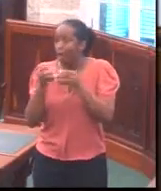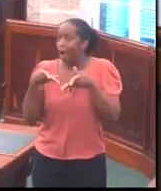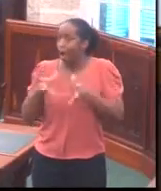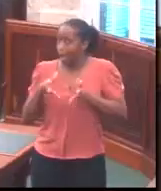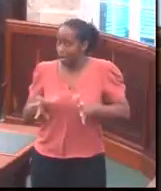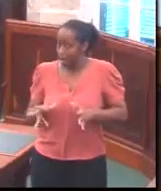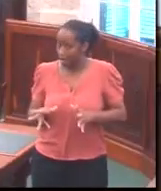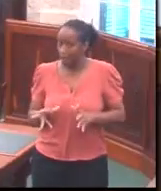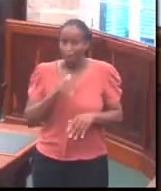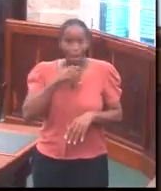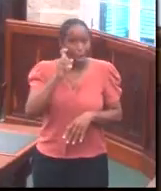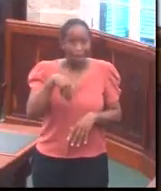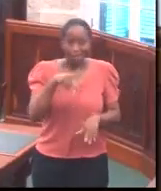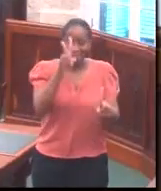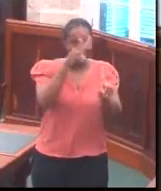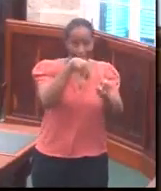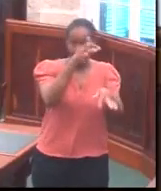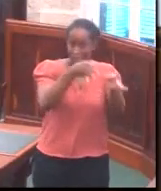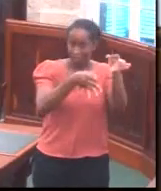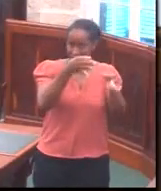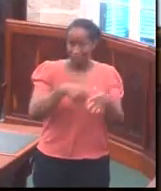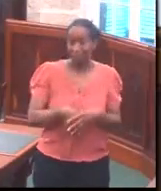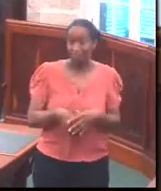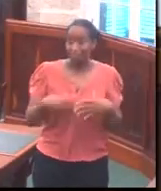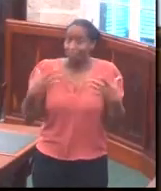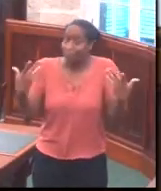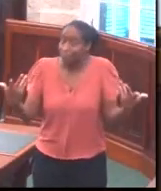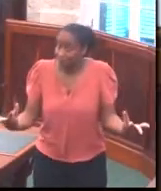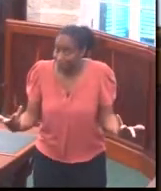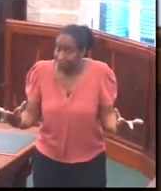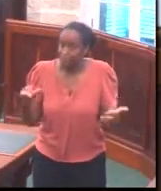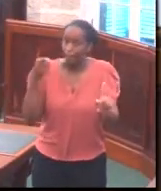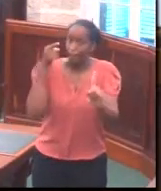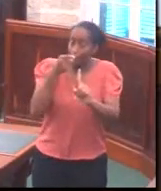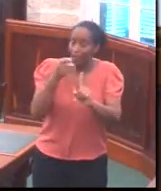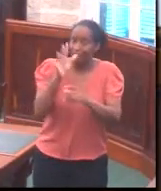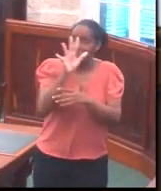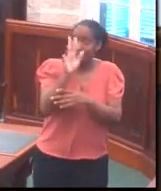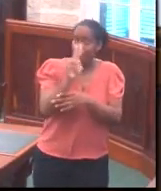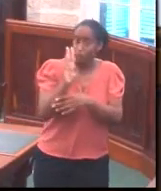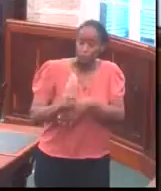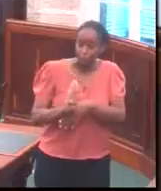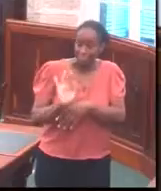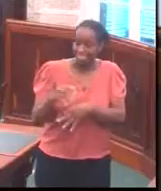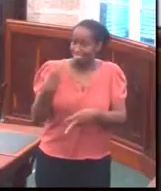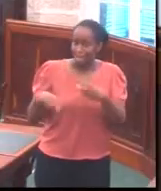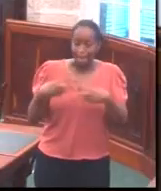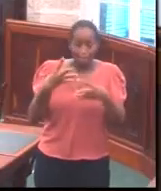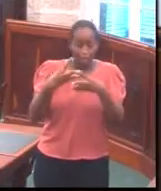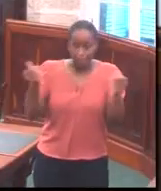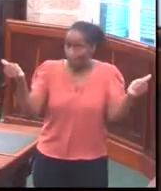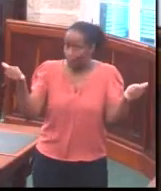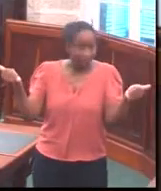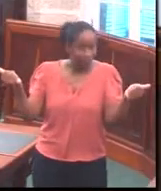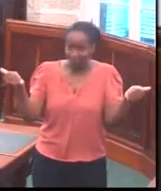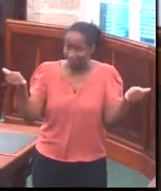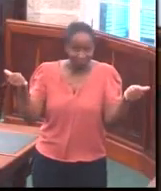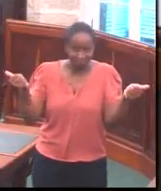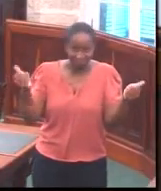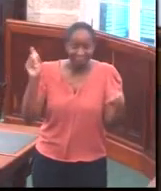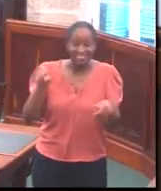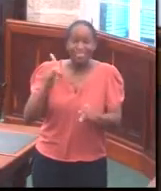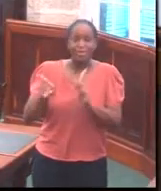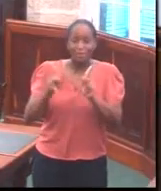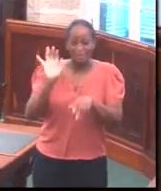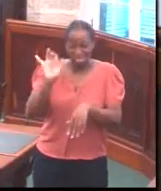So the deletion of 52B does not solve the problem, and the public needs to know that. The public needs to know that there